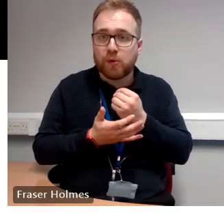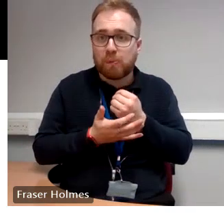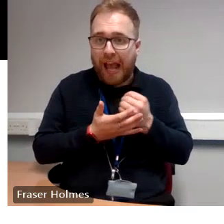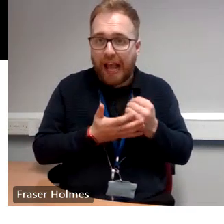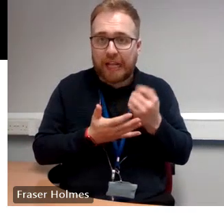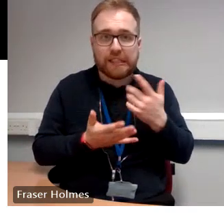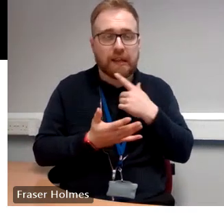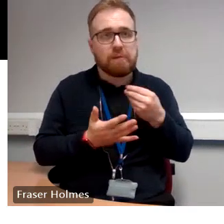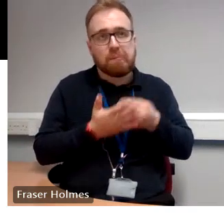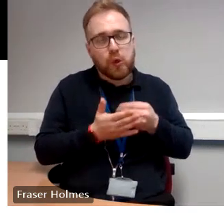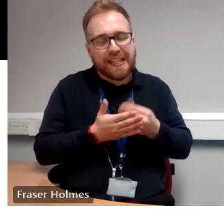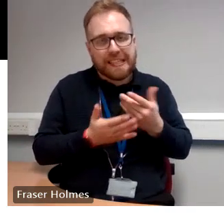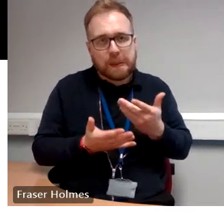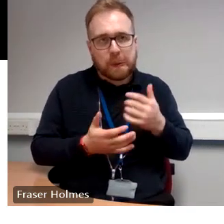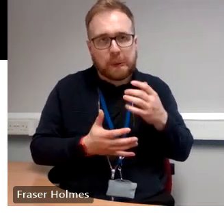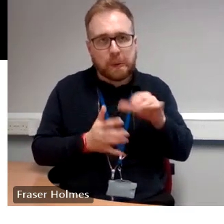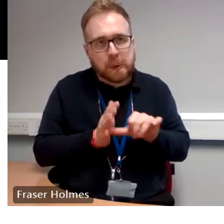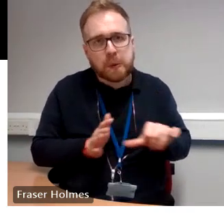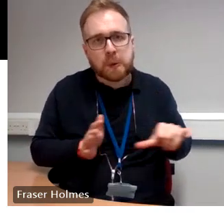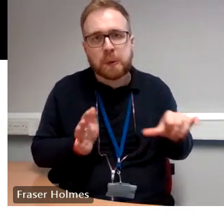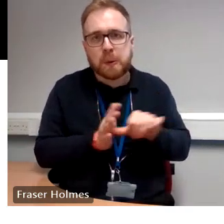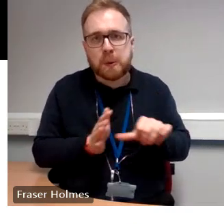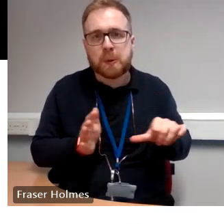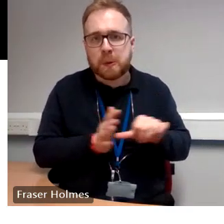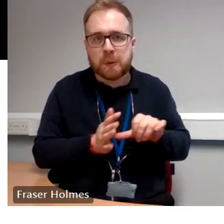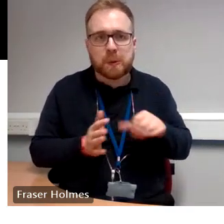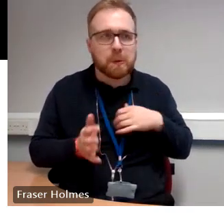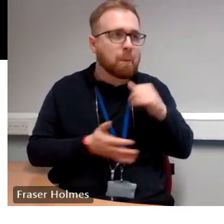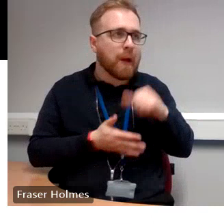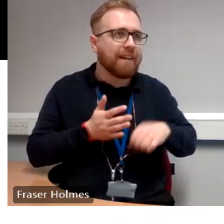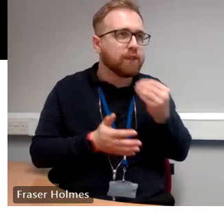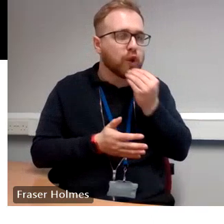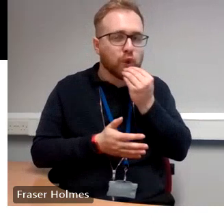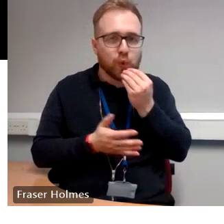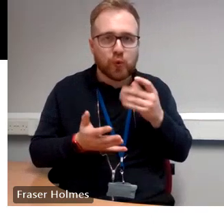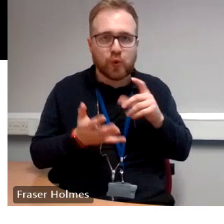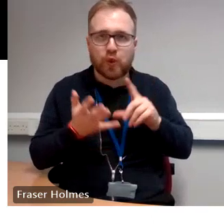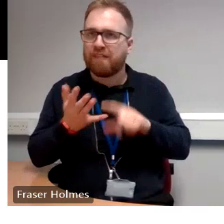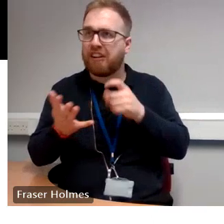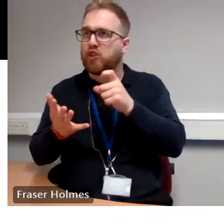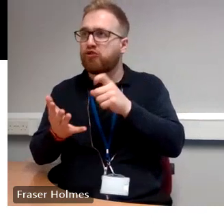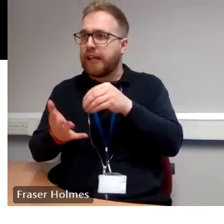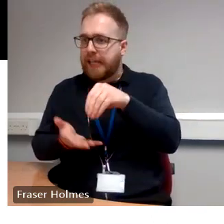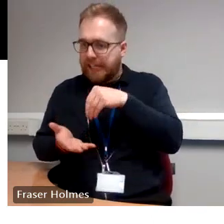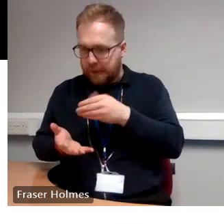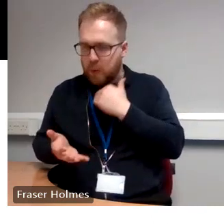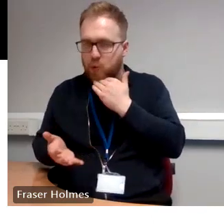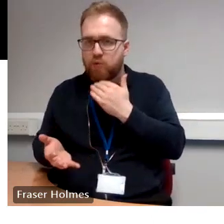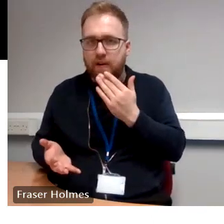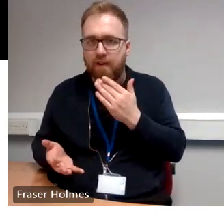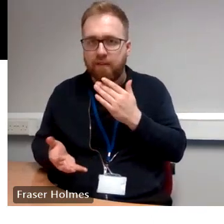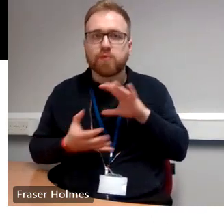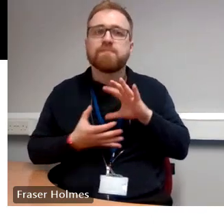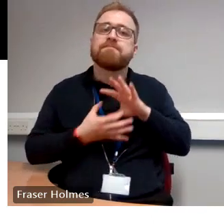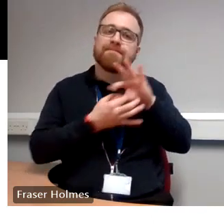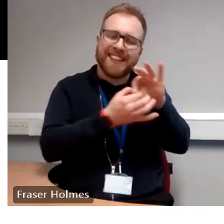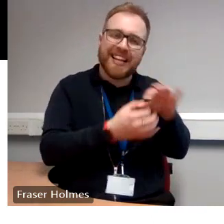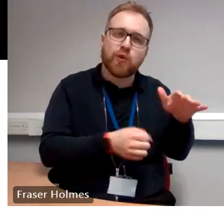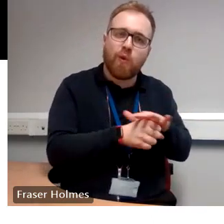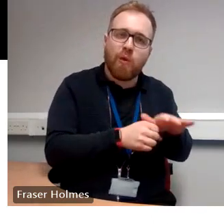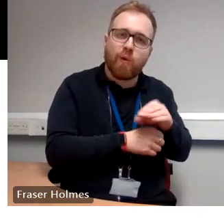financial difficulties and struggling to manage on the limited income from Universal Credit. So he was linked with a local food